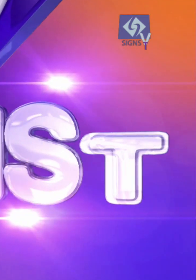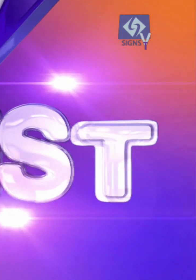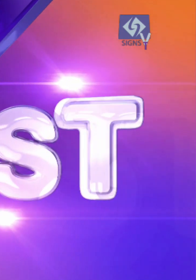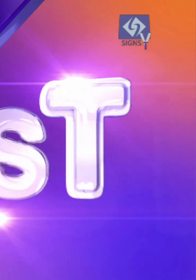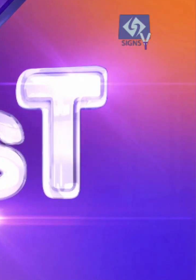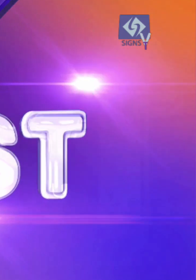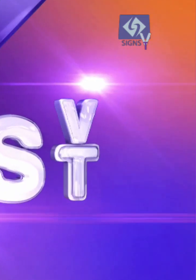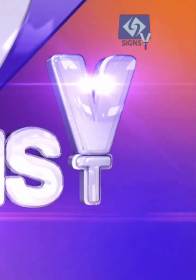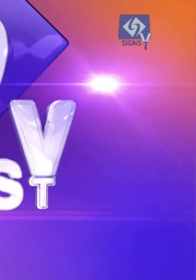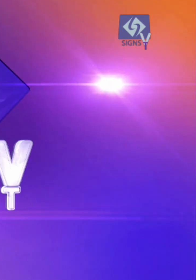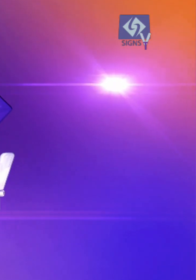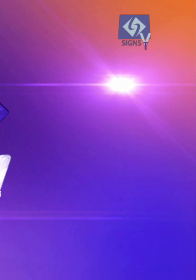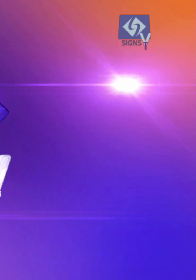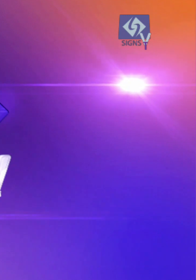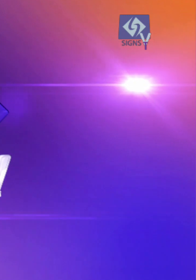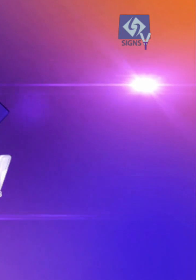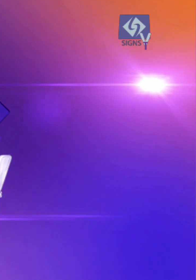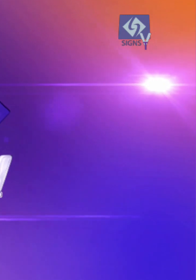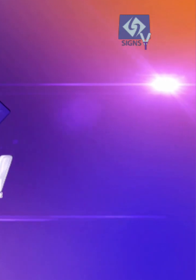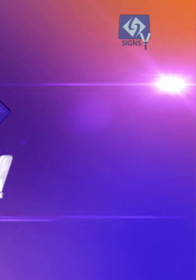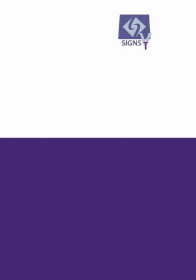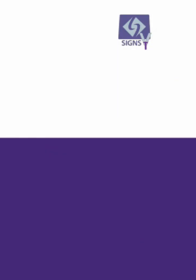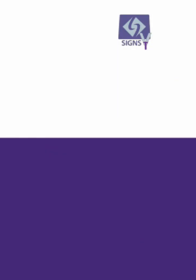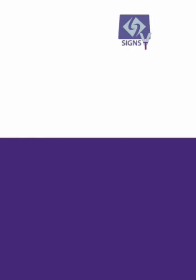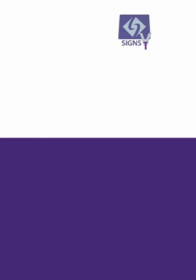I'm gonna go up there without you.